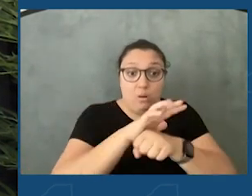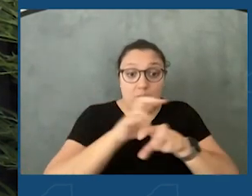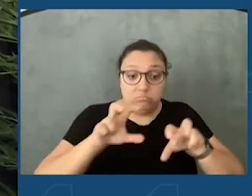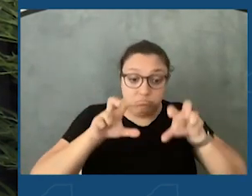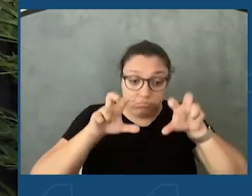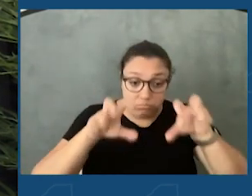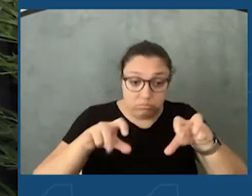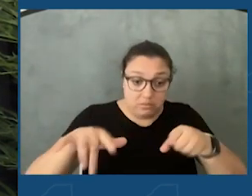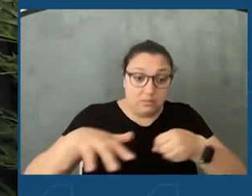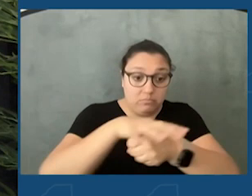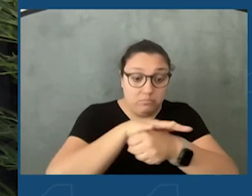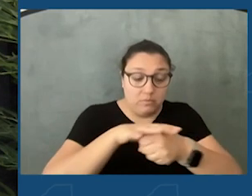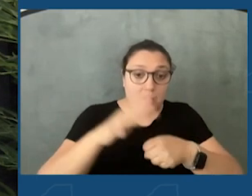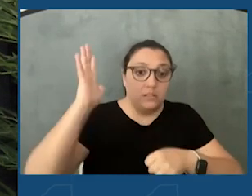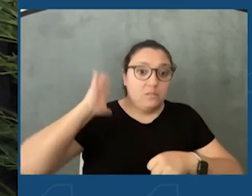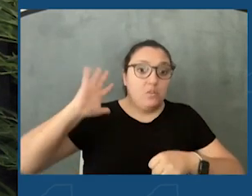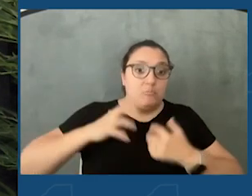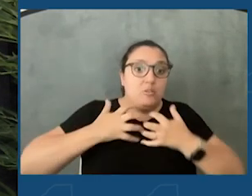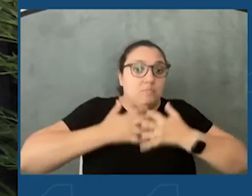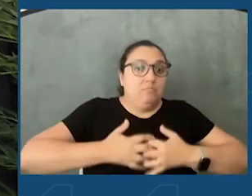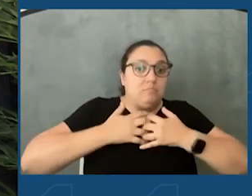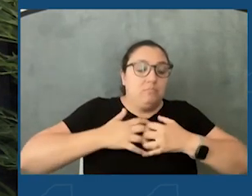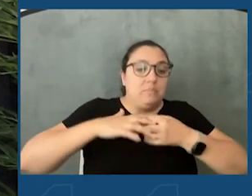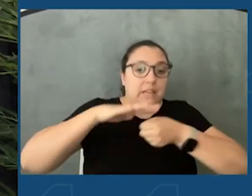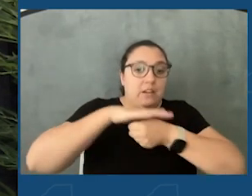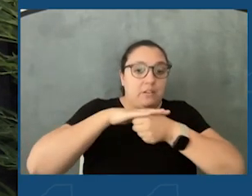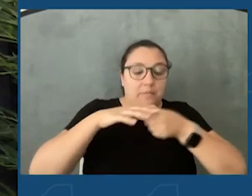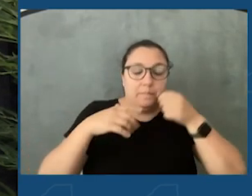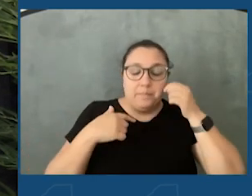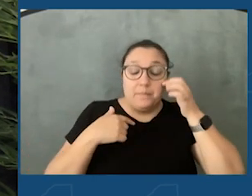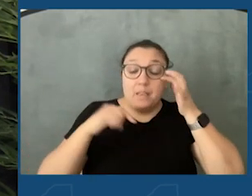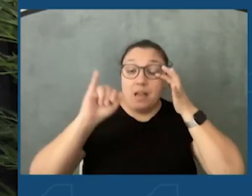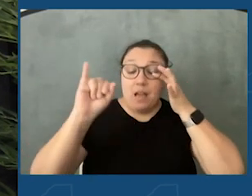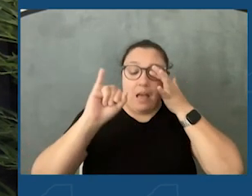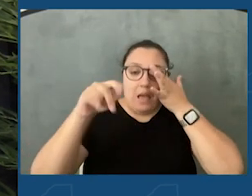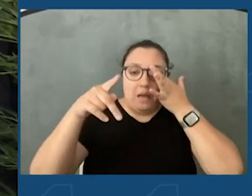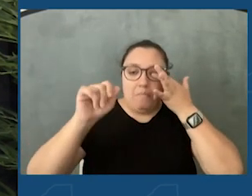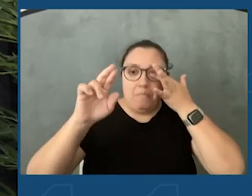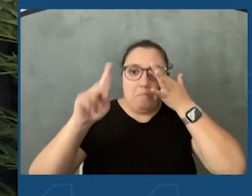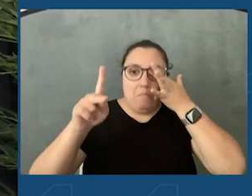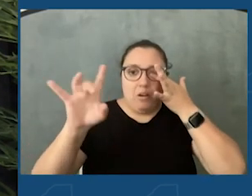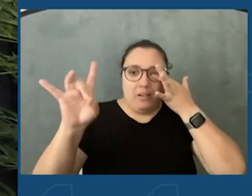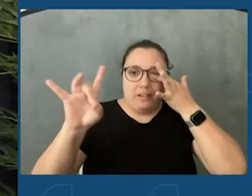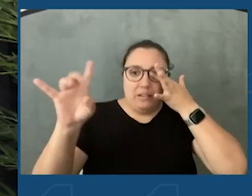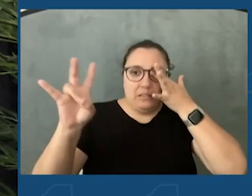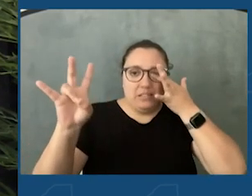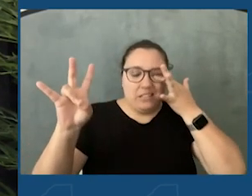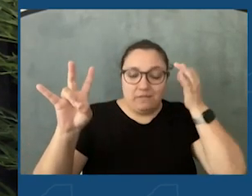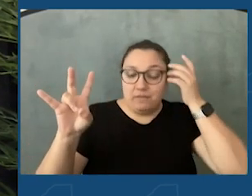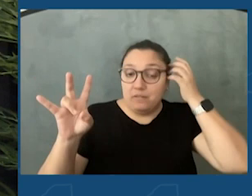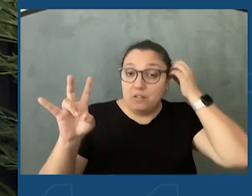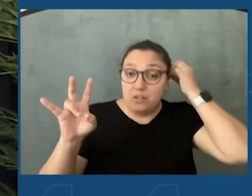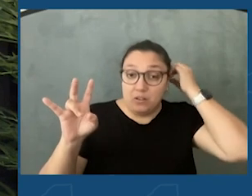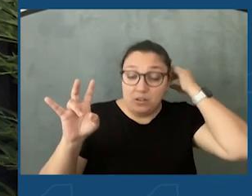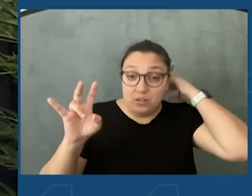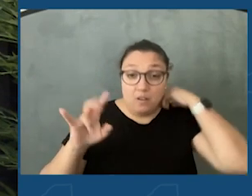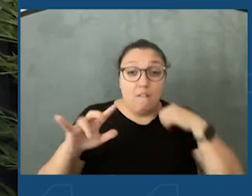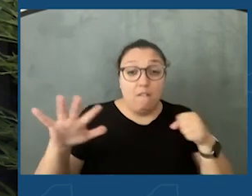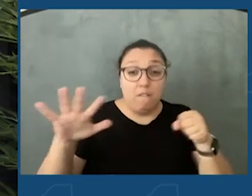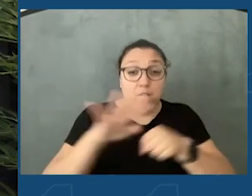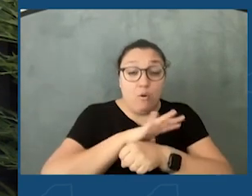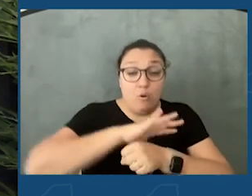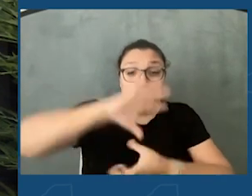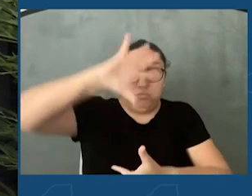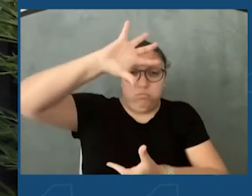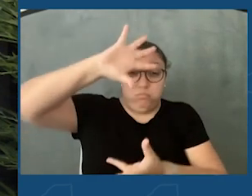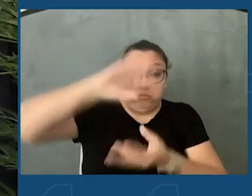former industrial site. iPark 87 is really the embodiment of what the Restore New York grant